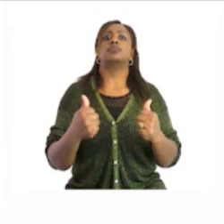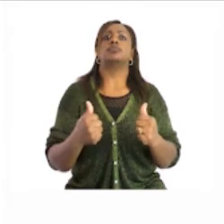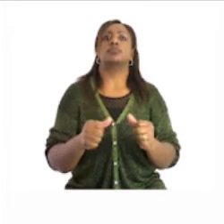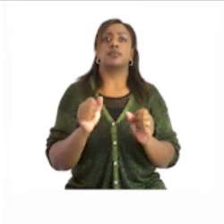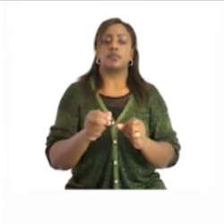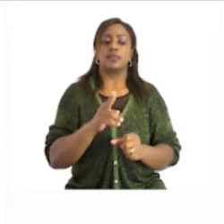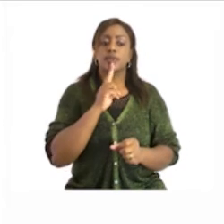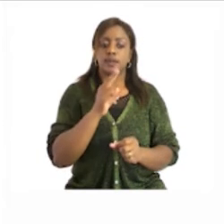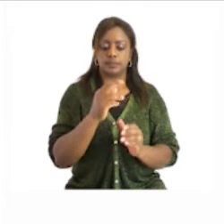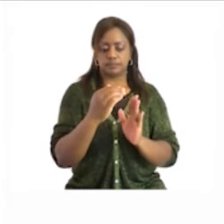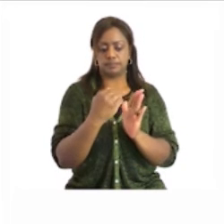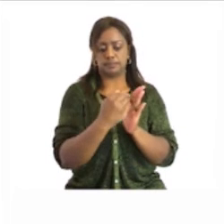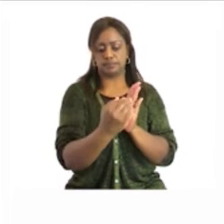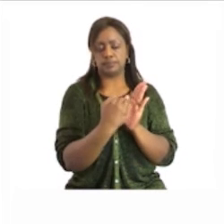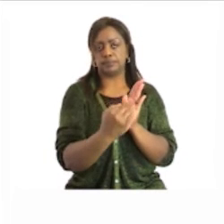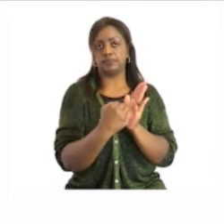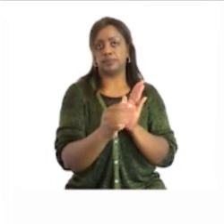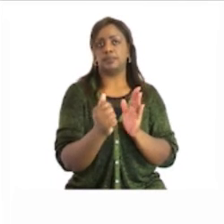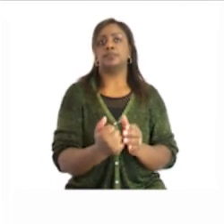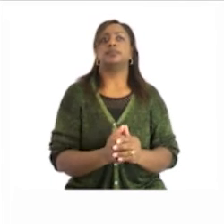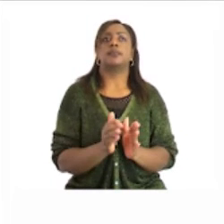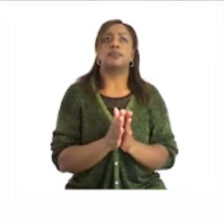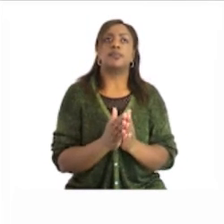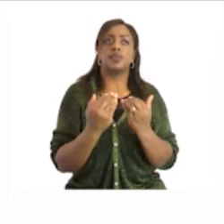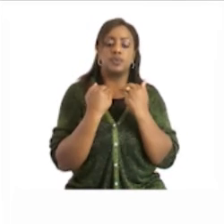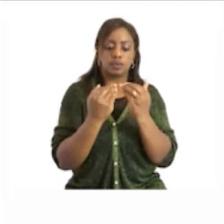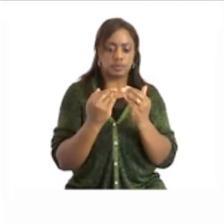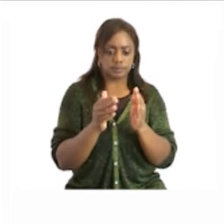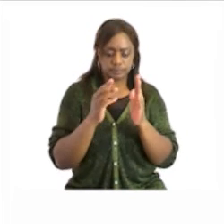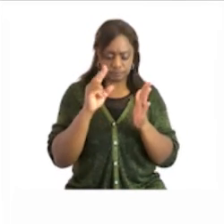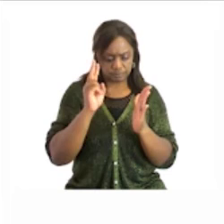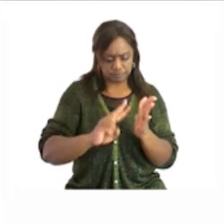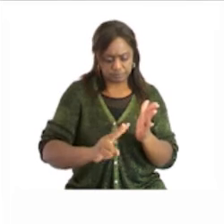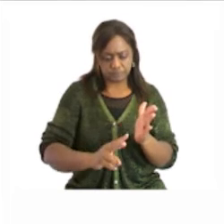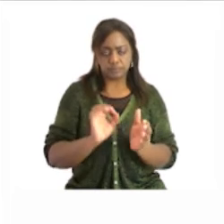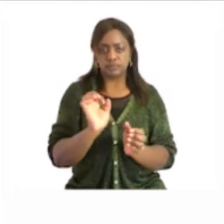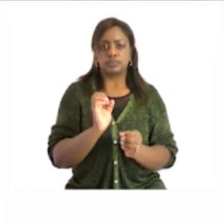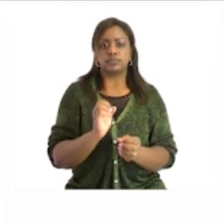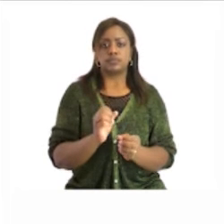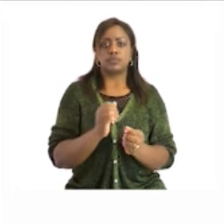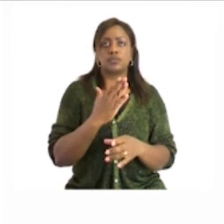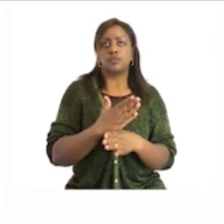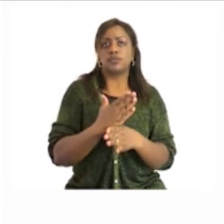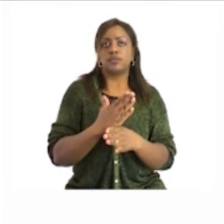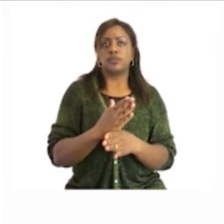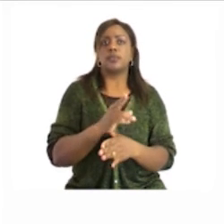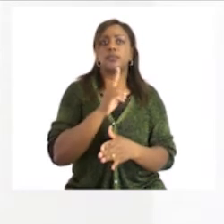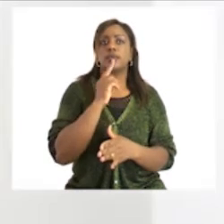stress, the memorandum is on the next page, on page 28. Okay, but please try to do it on your own before you